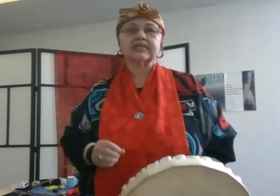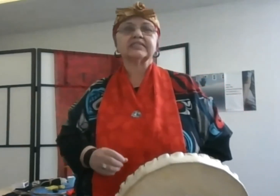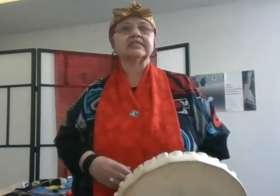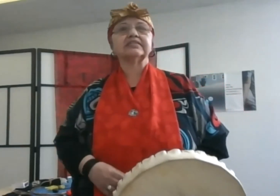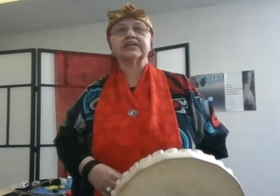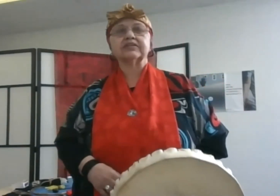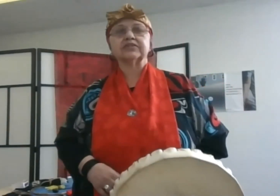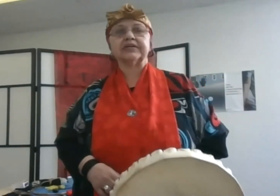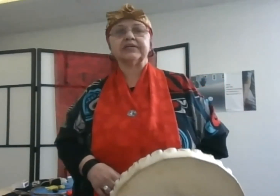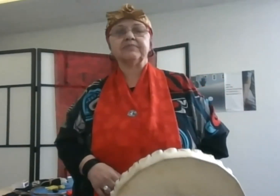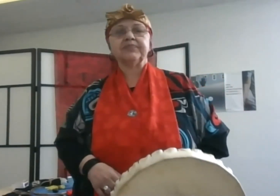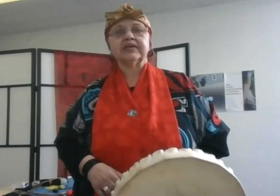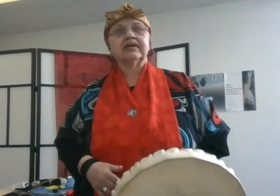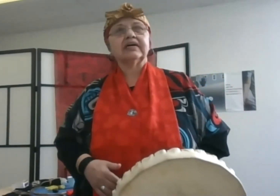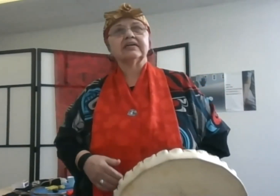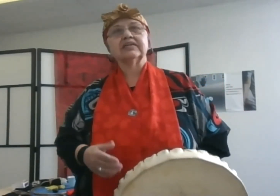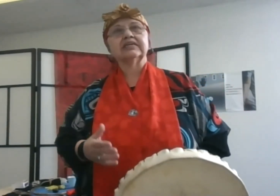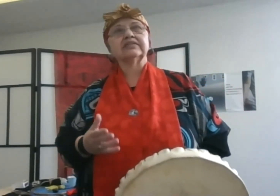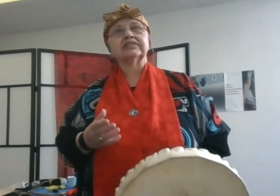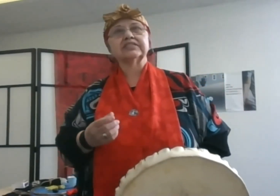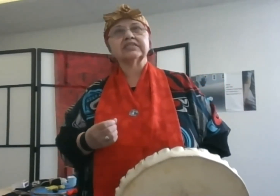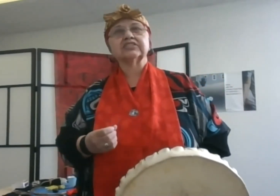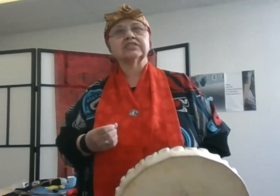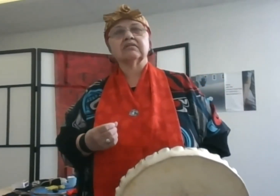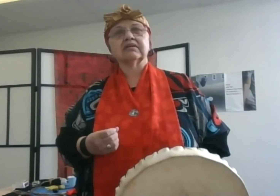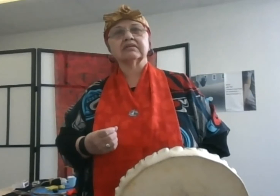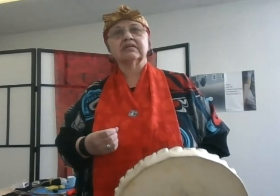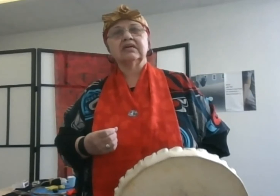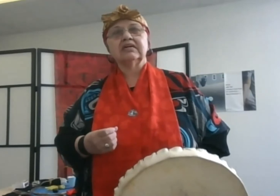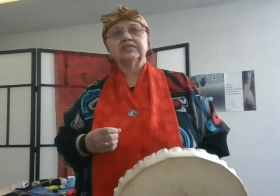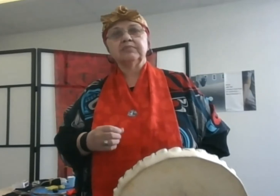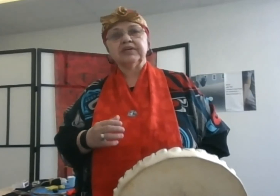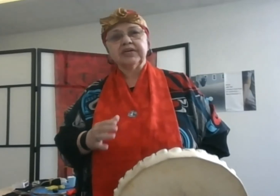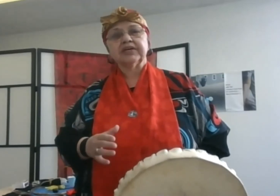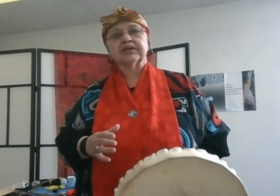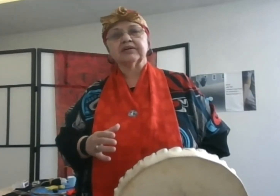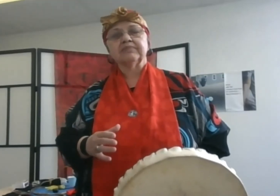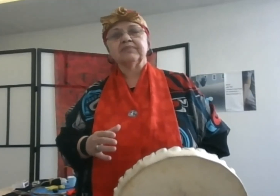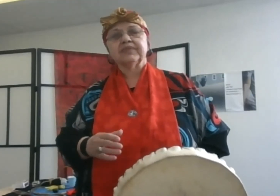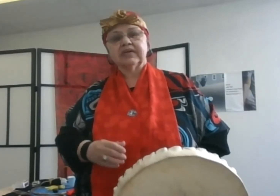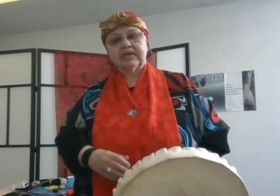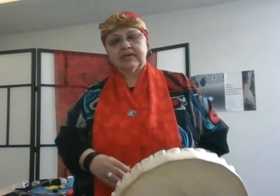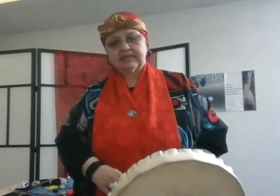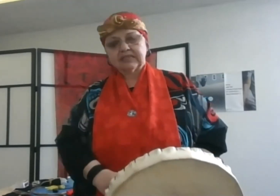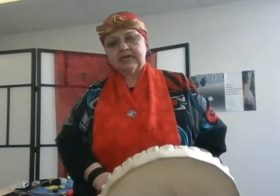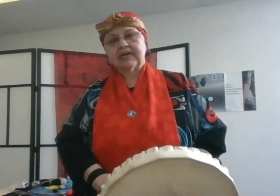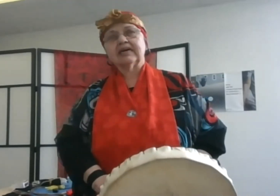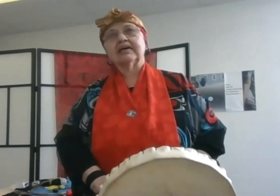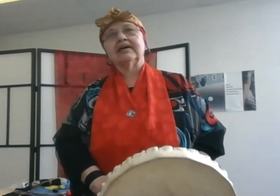their unceded territory. And it is such an honor to be here.